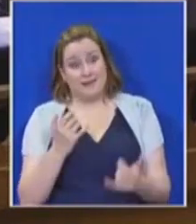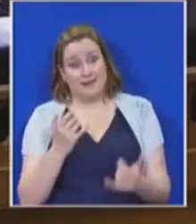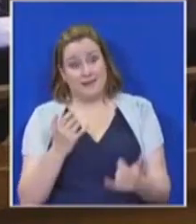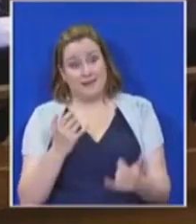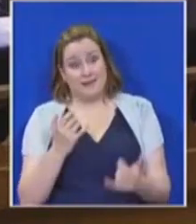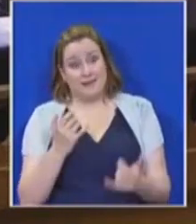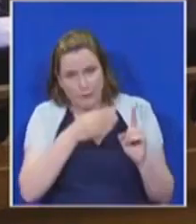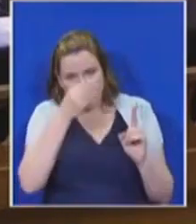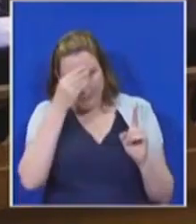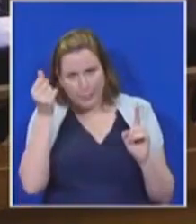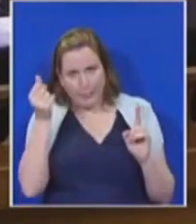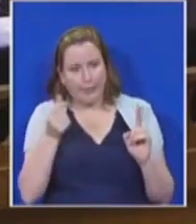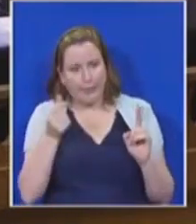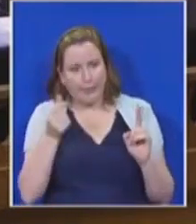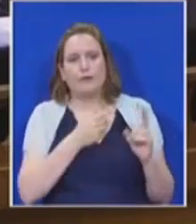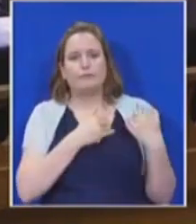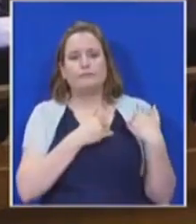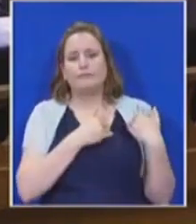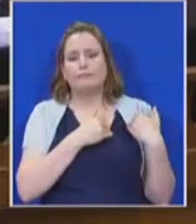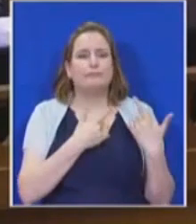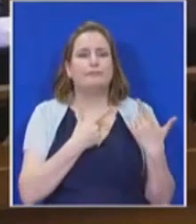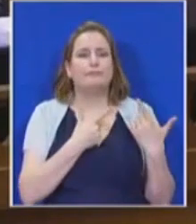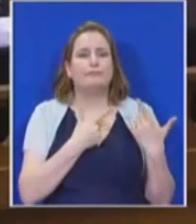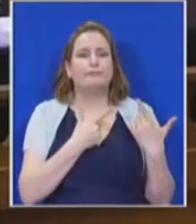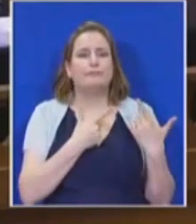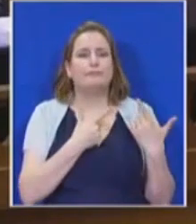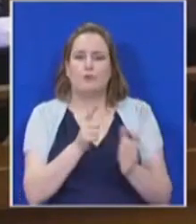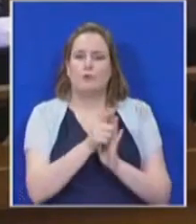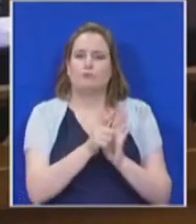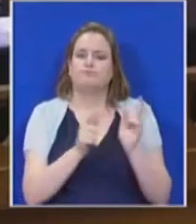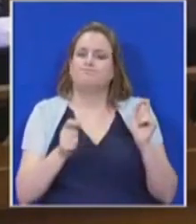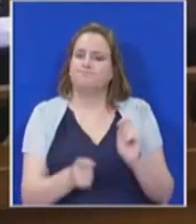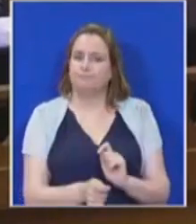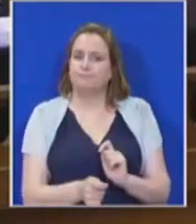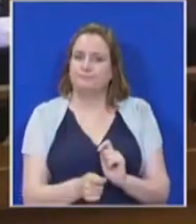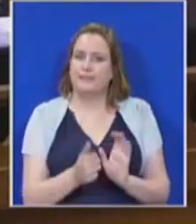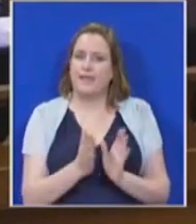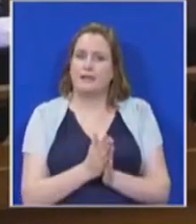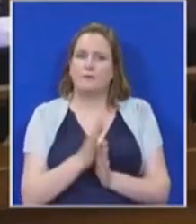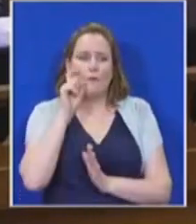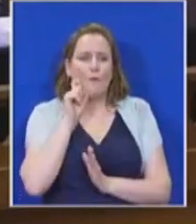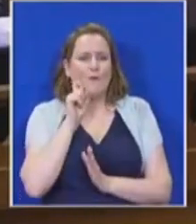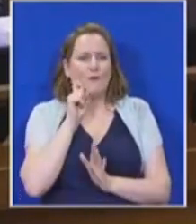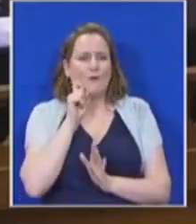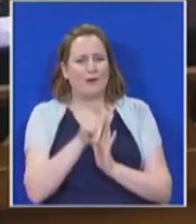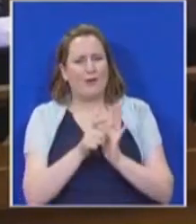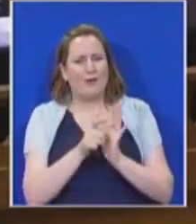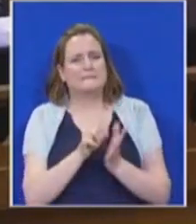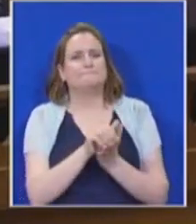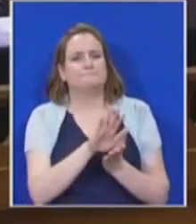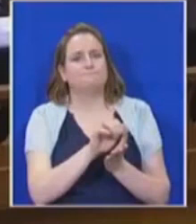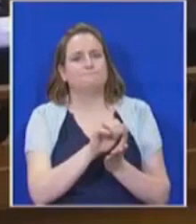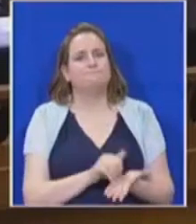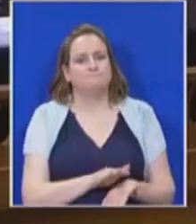the important task of legislative reform and repeal of all legislations that existed